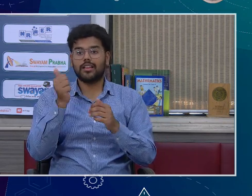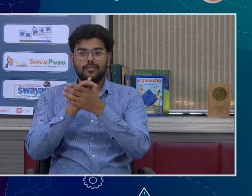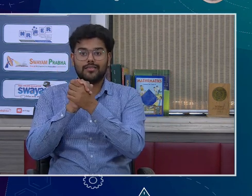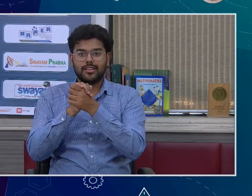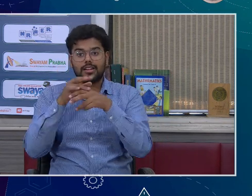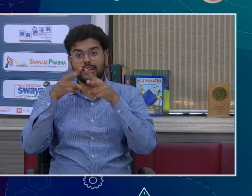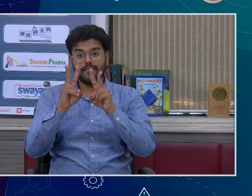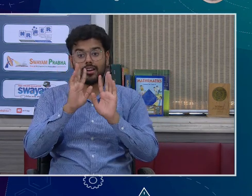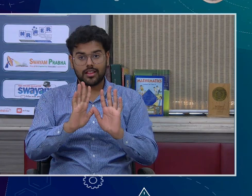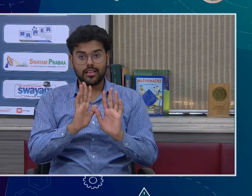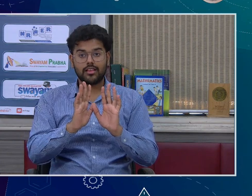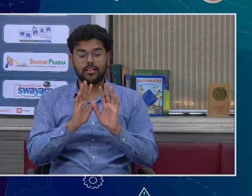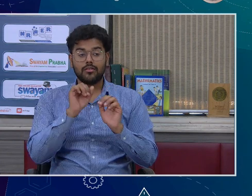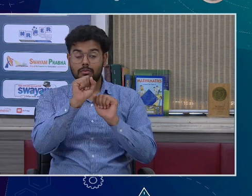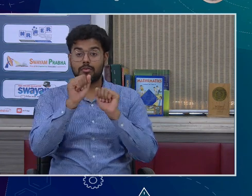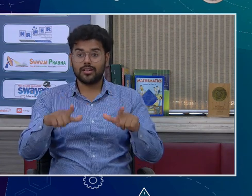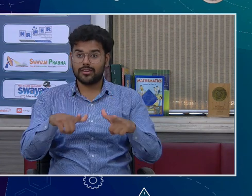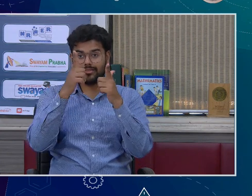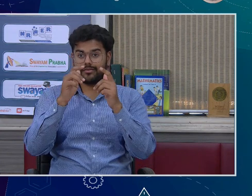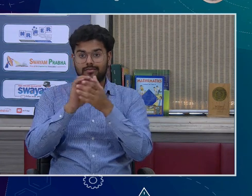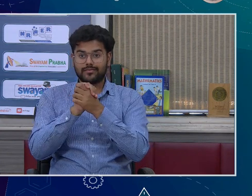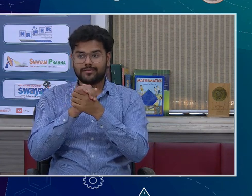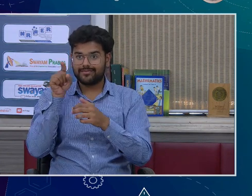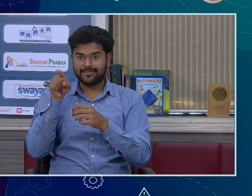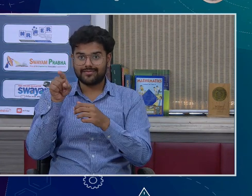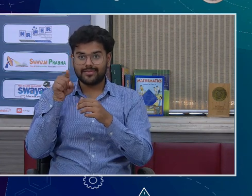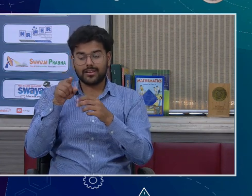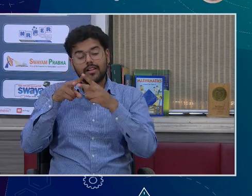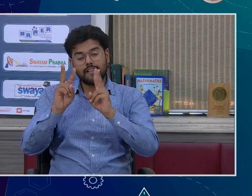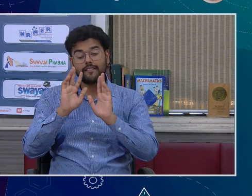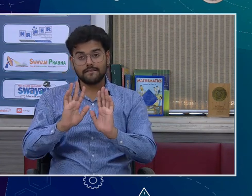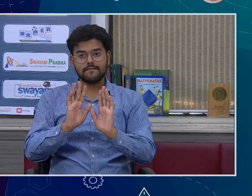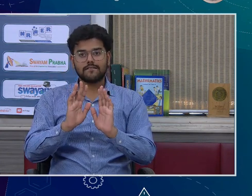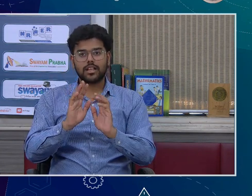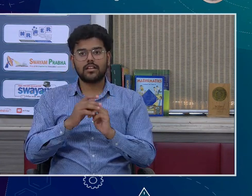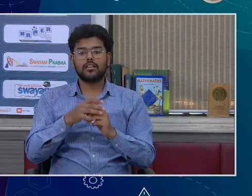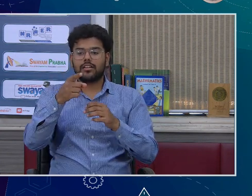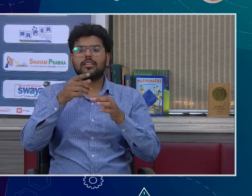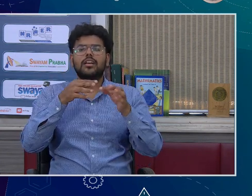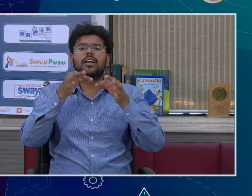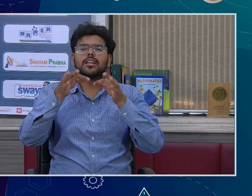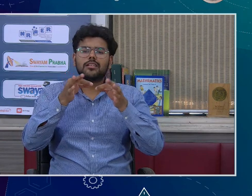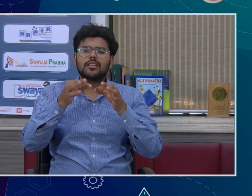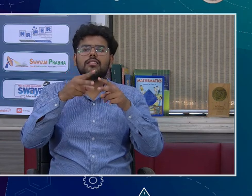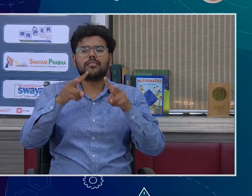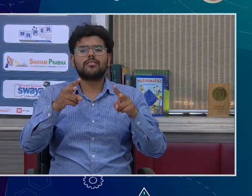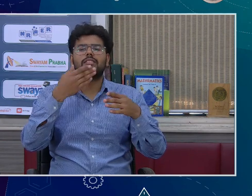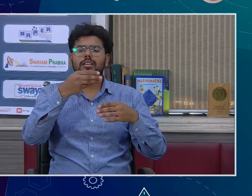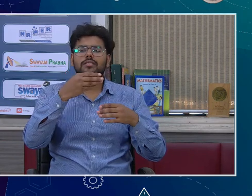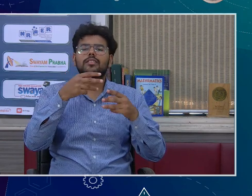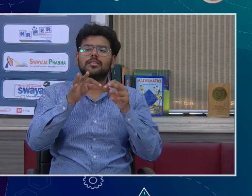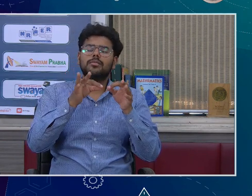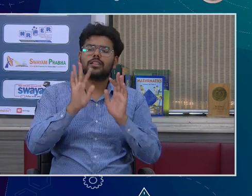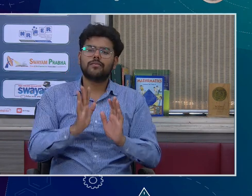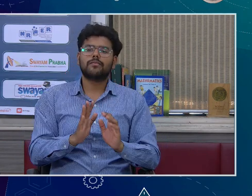But, and of course, it wanted to try out with all different types of leaves. But at the end of it, it